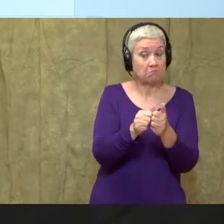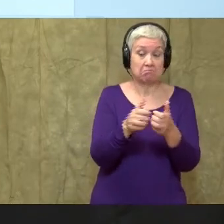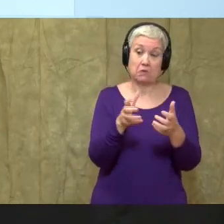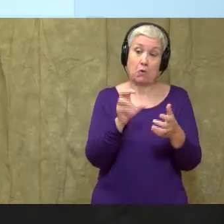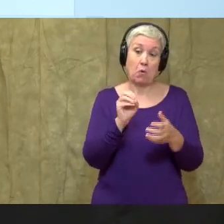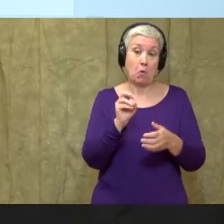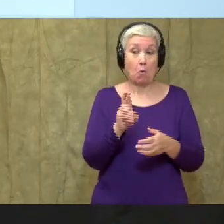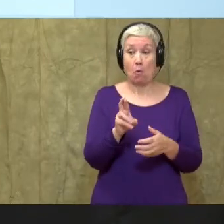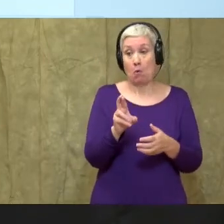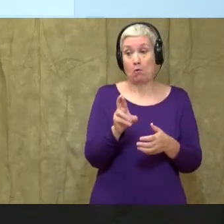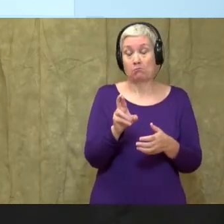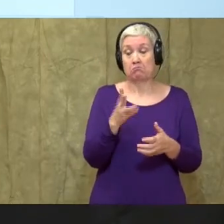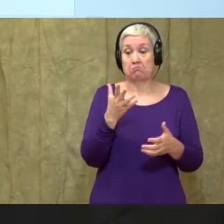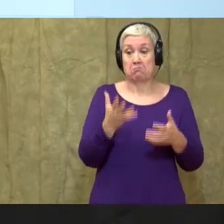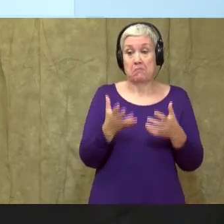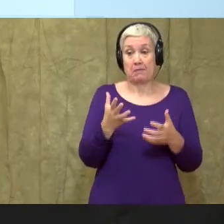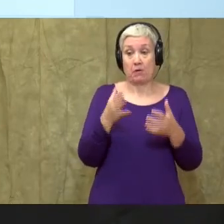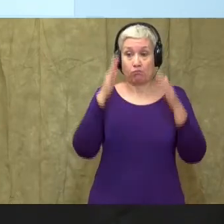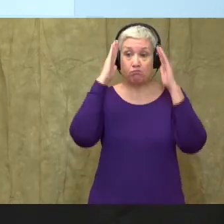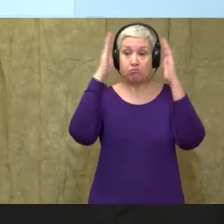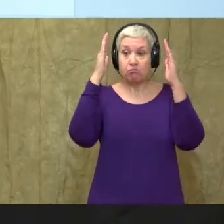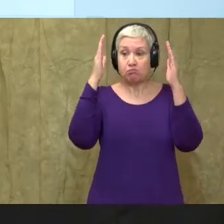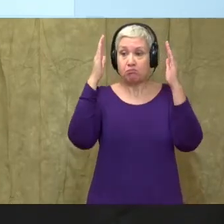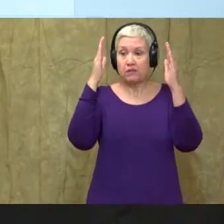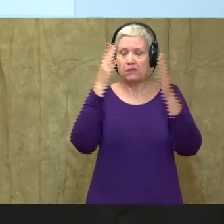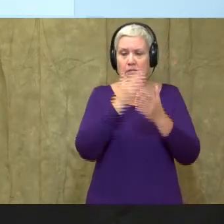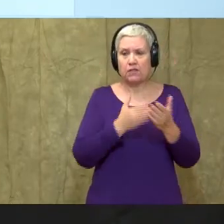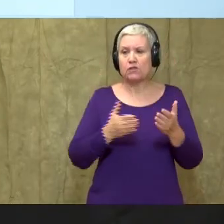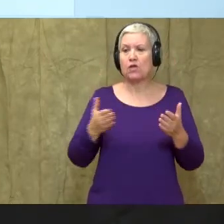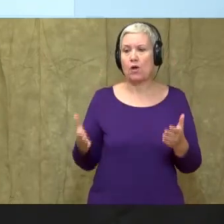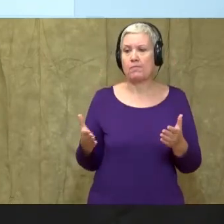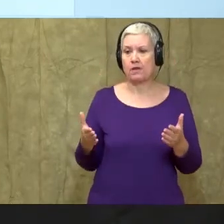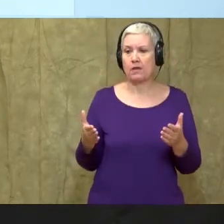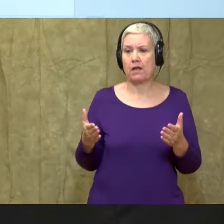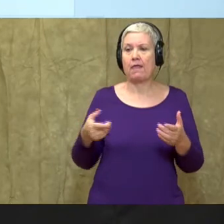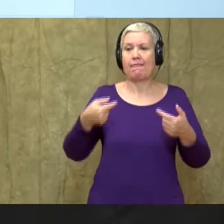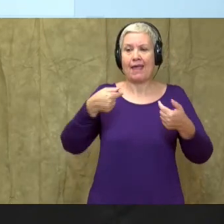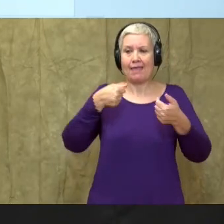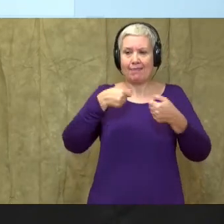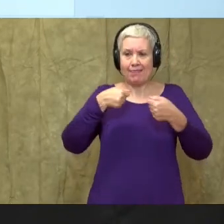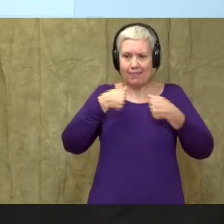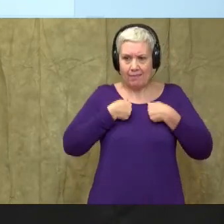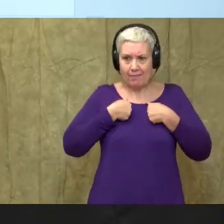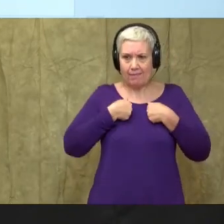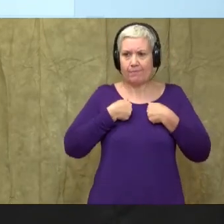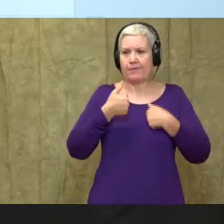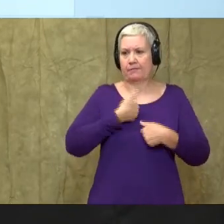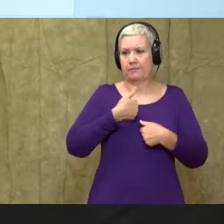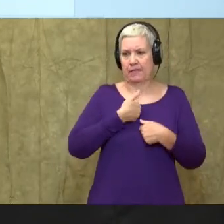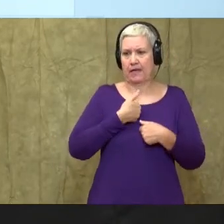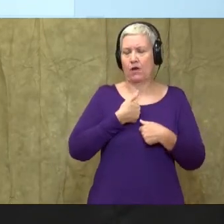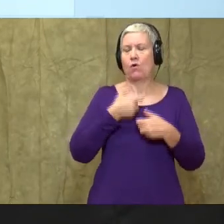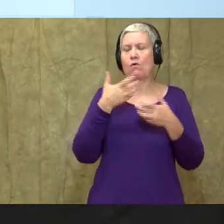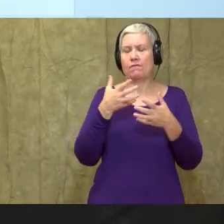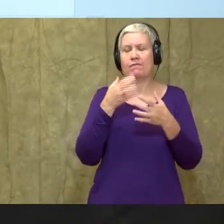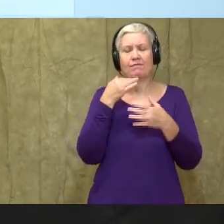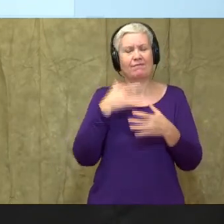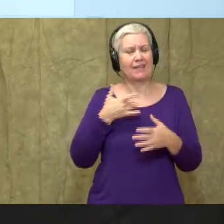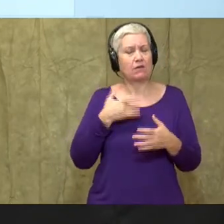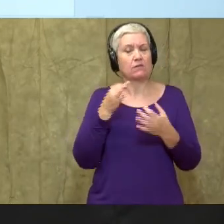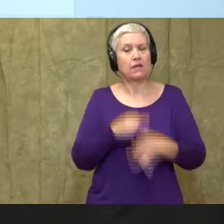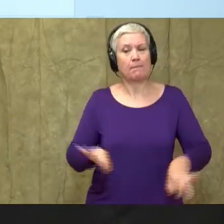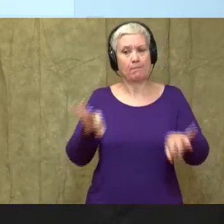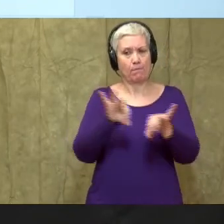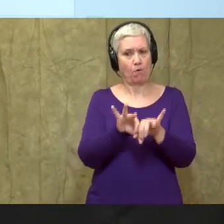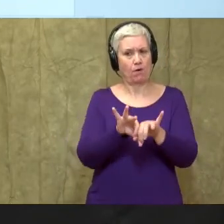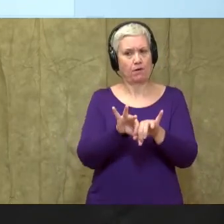just trying to bring attention to something that that person feels like is really, really important. You know, a